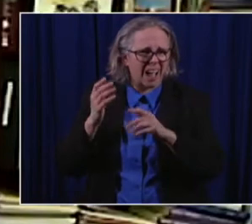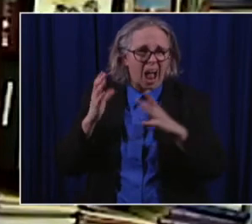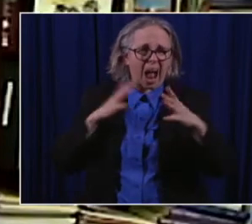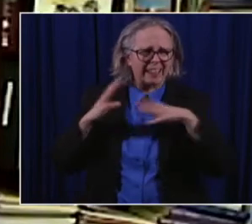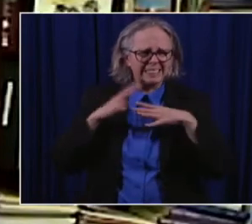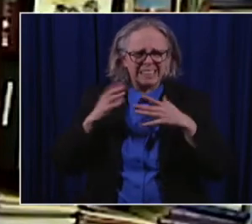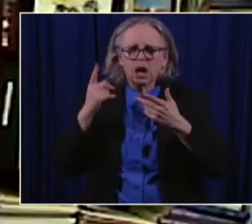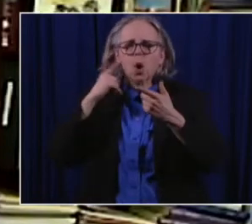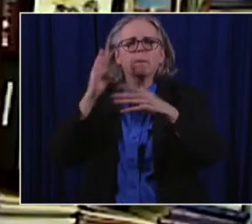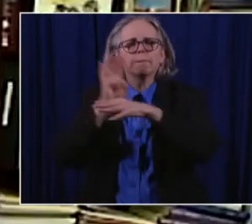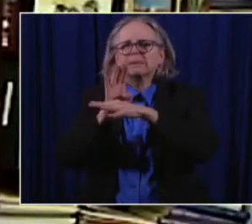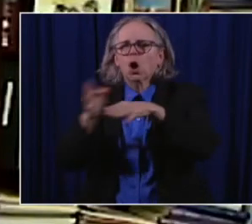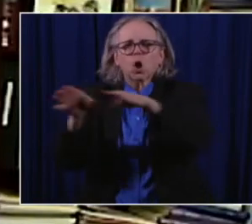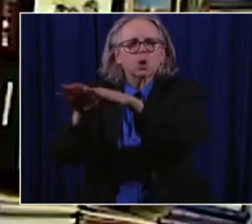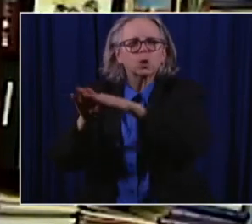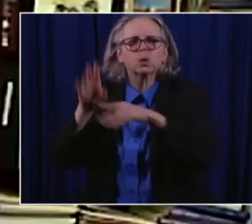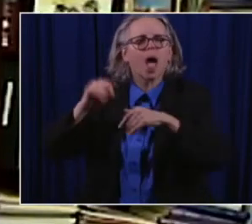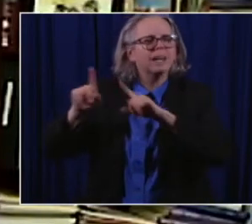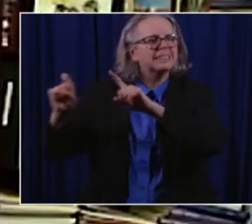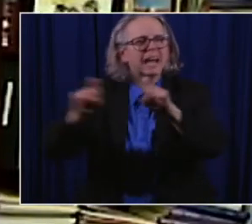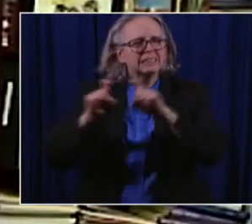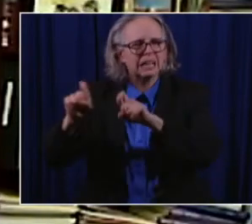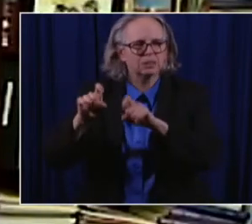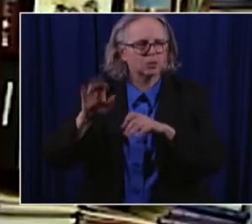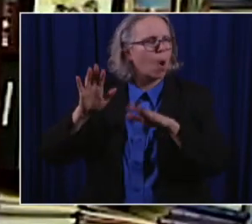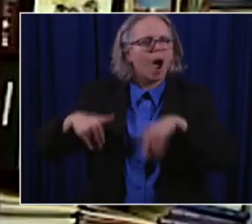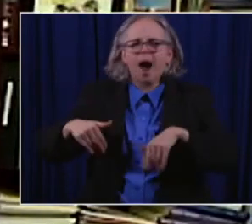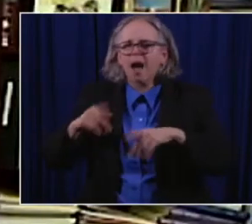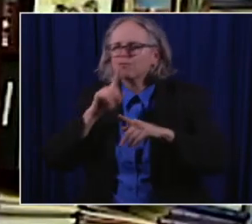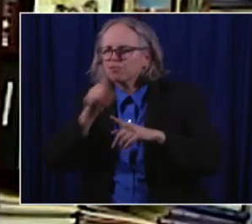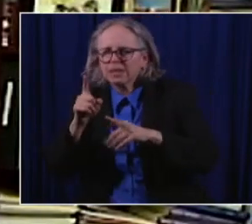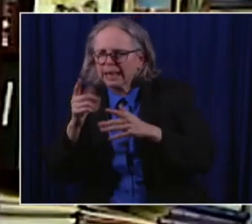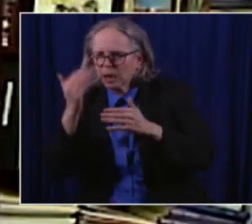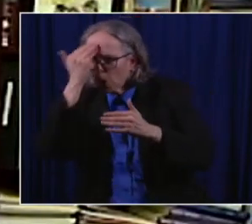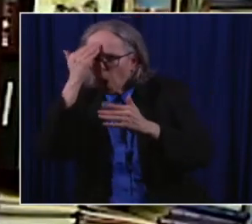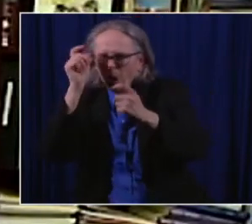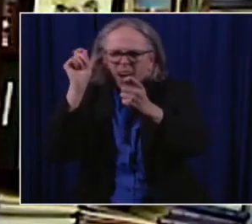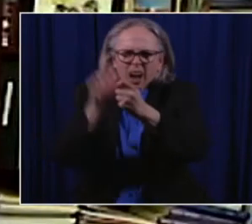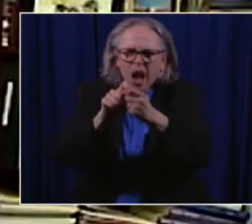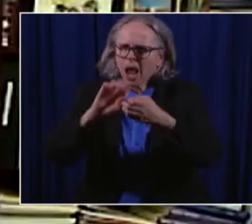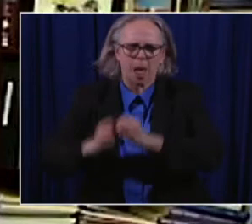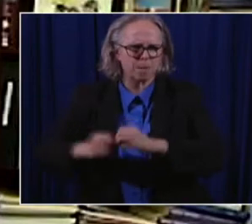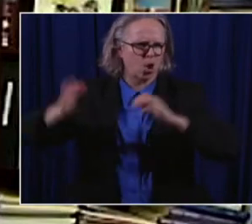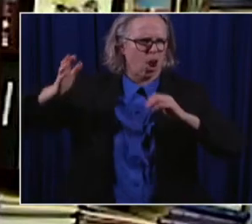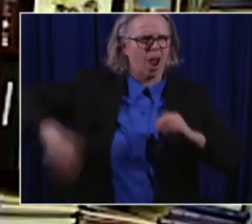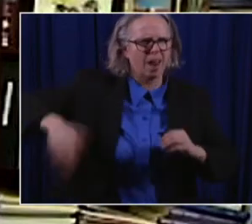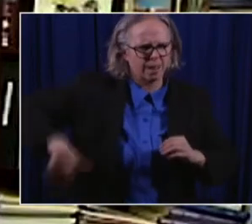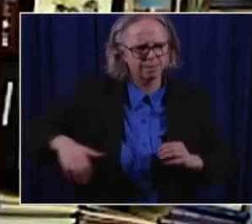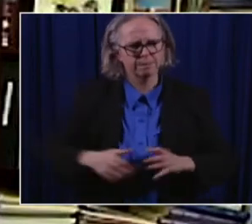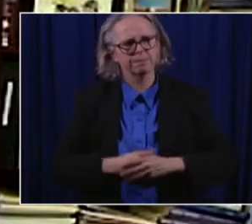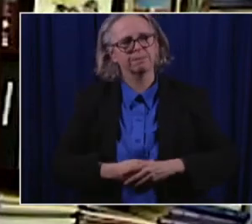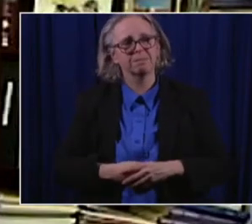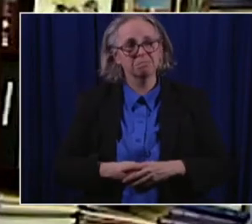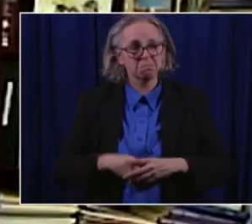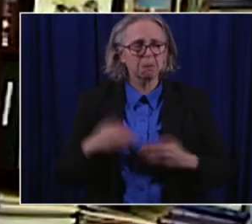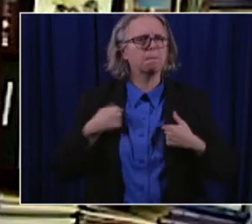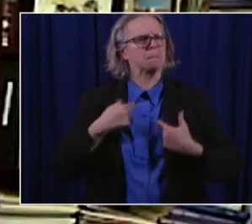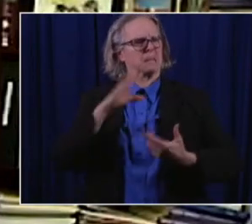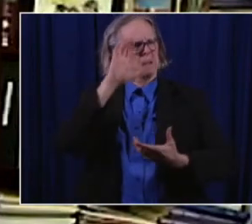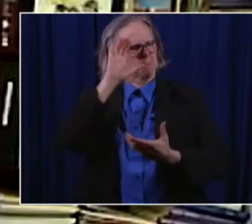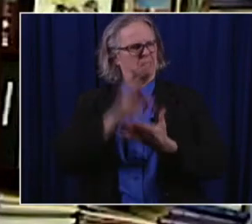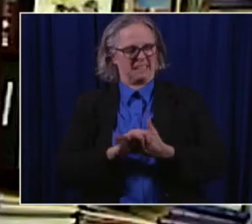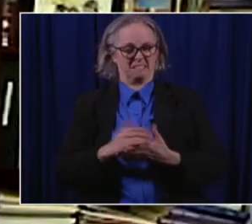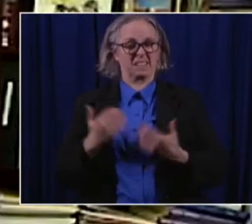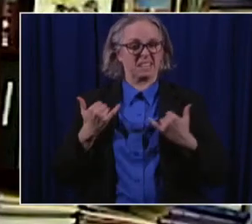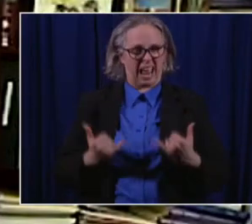closed over Thanksgiving. As I mentioned in my remarks earlier, I think we're just now, today, tomorrow, and through the weekend, going to start seeing the